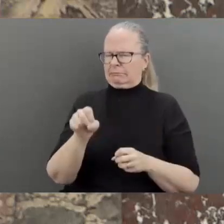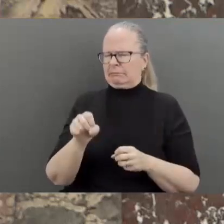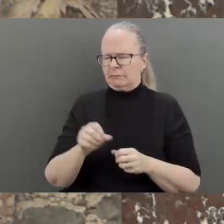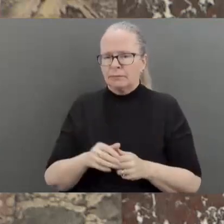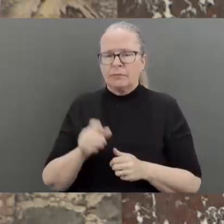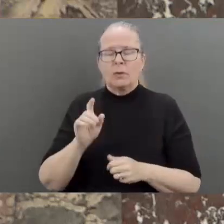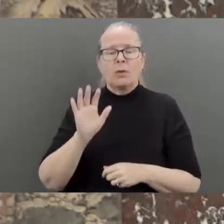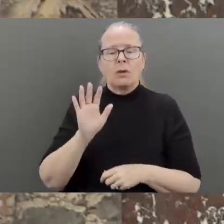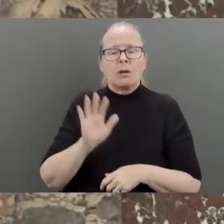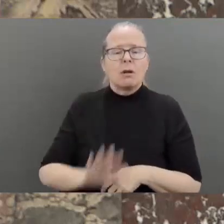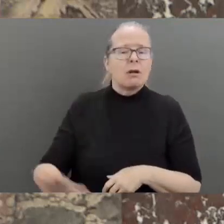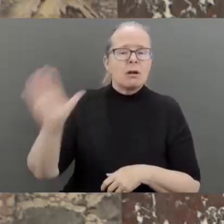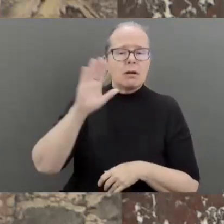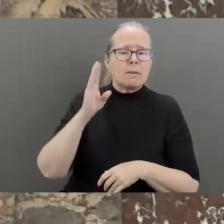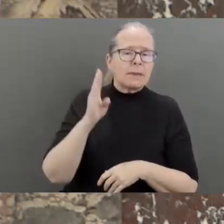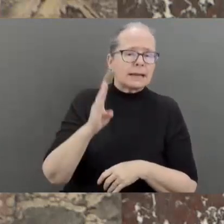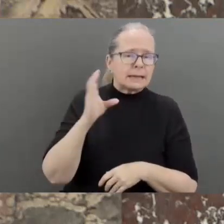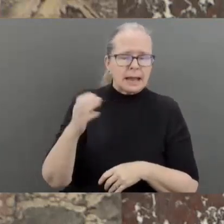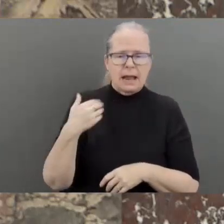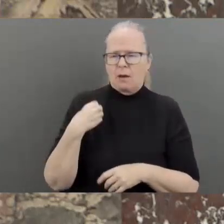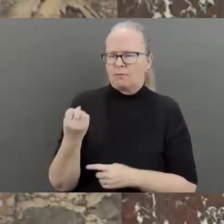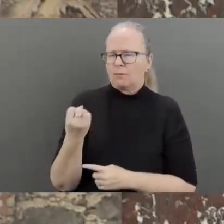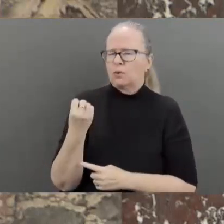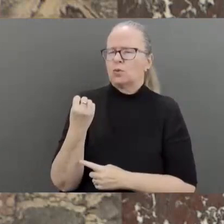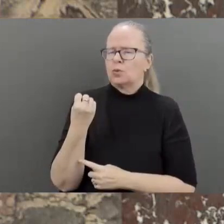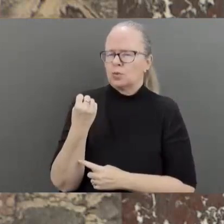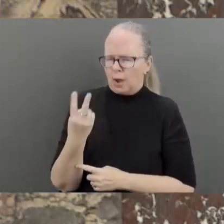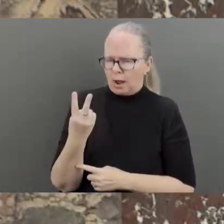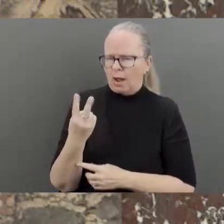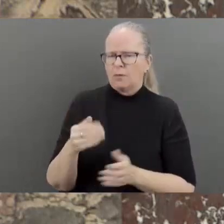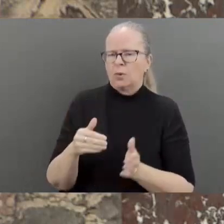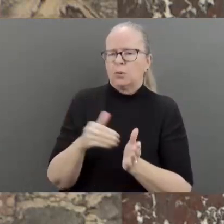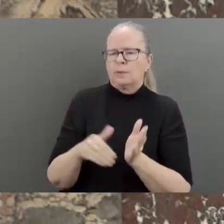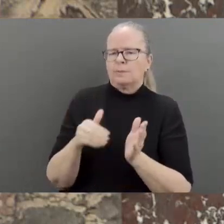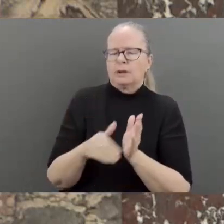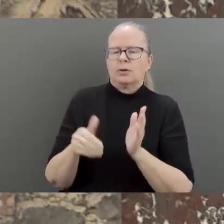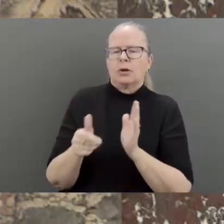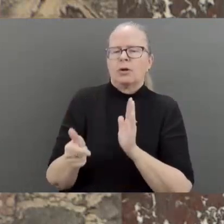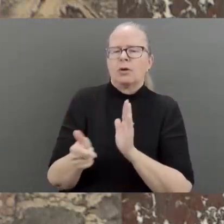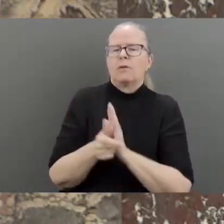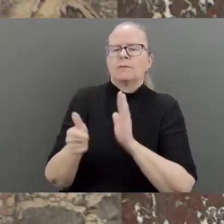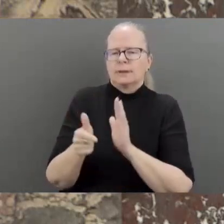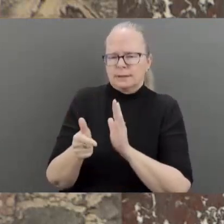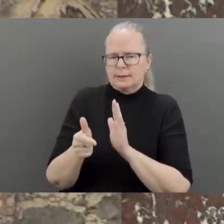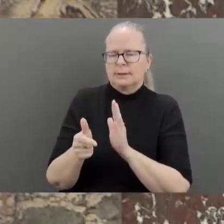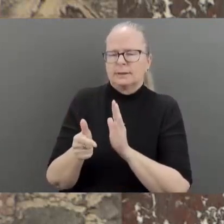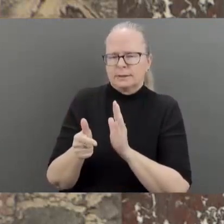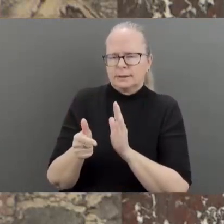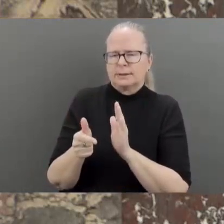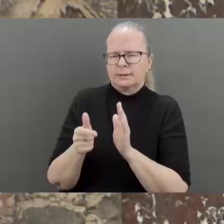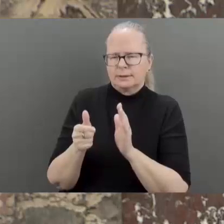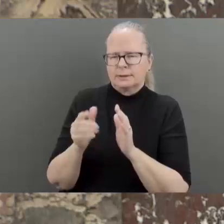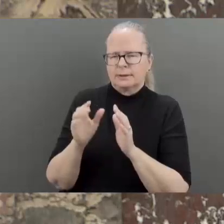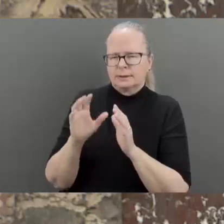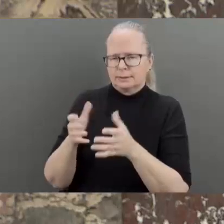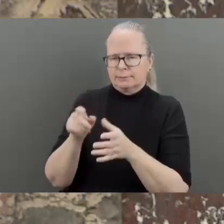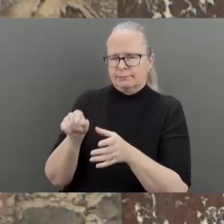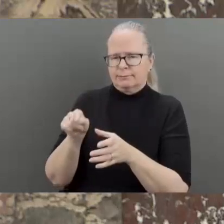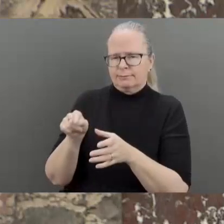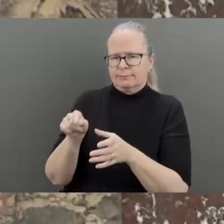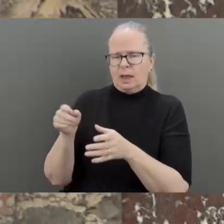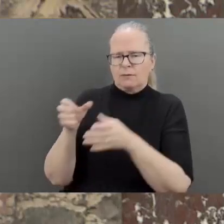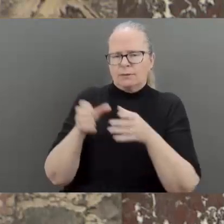people driving down criminal activity in the province. We are increasing funding for the Justice Institute of BC. It's up